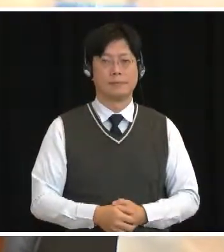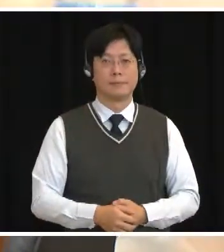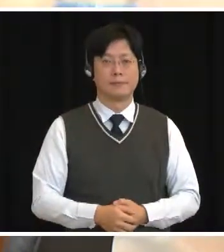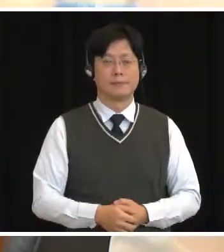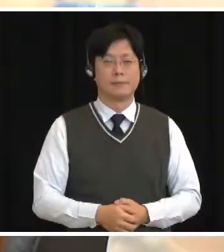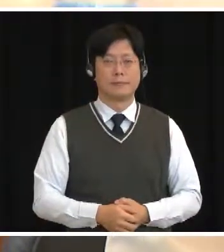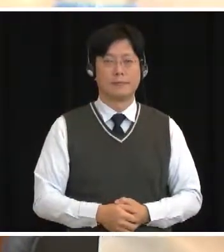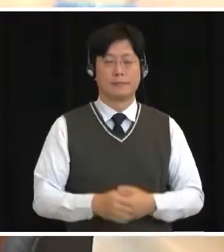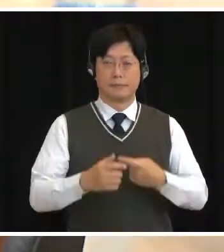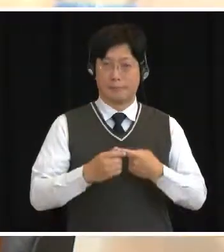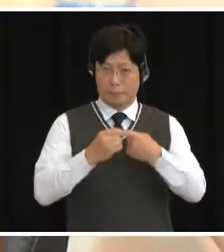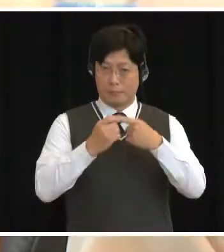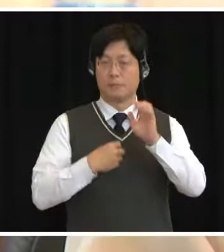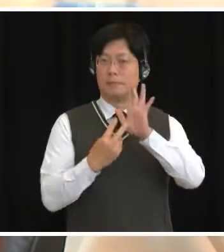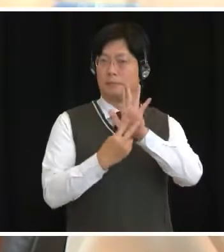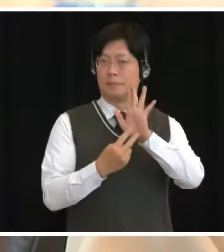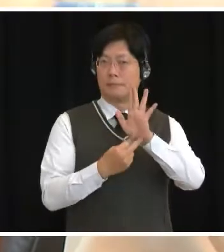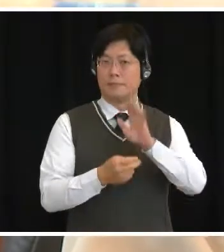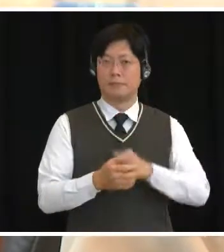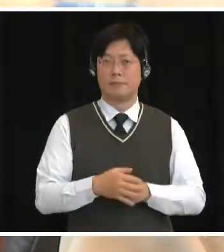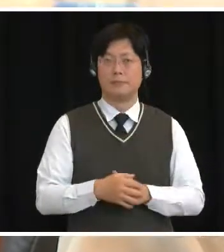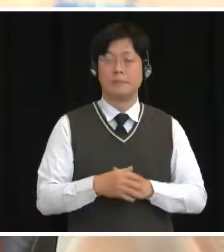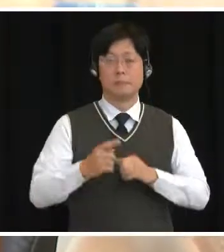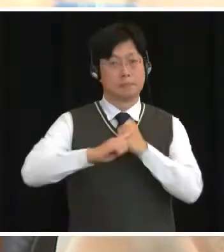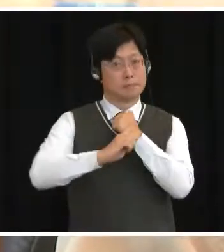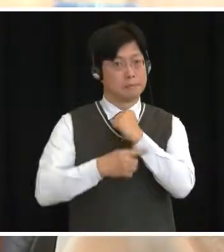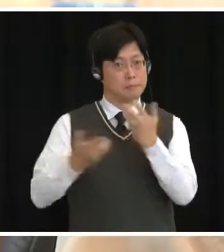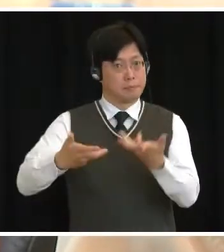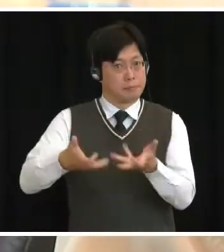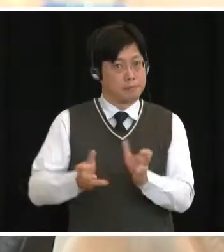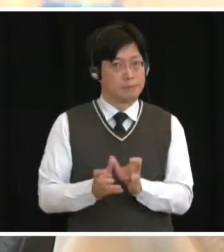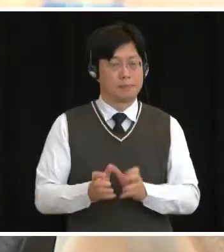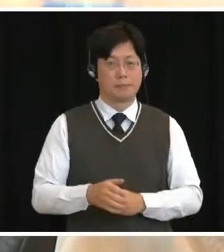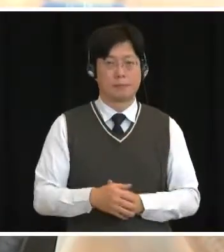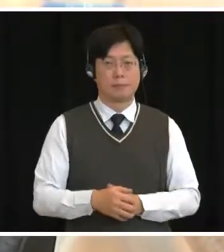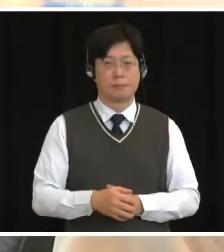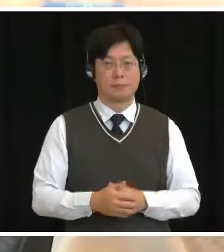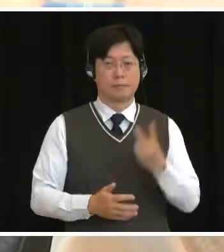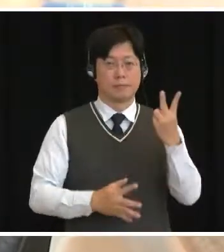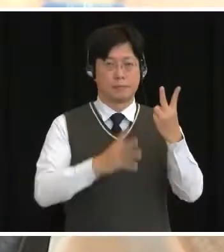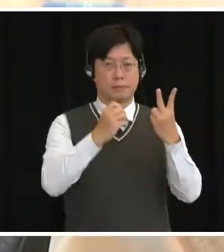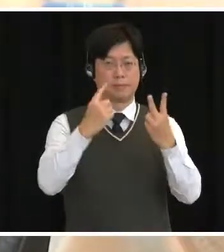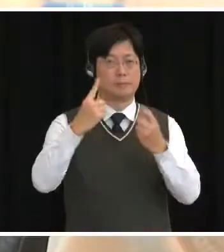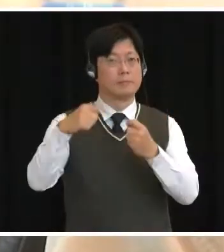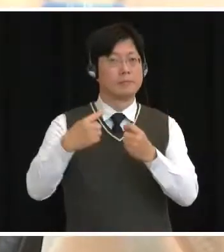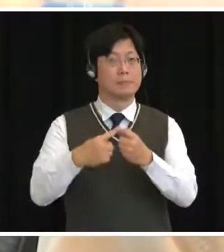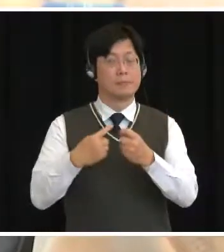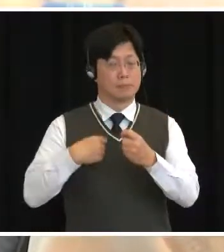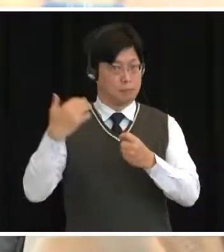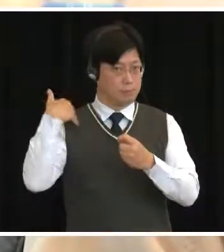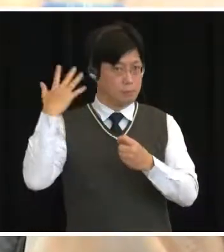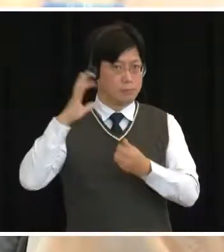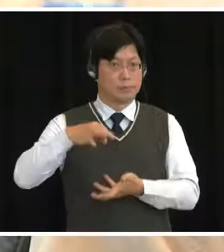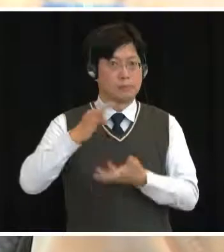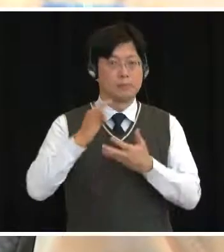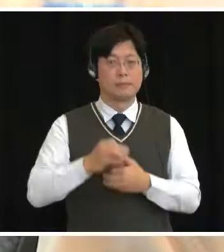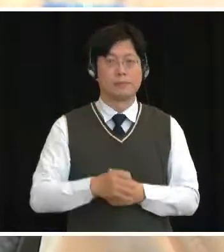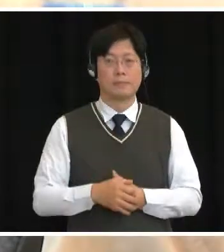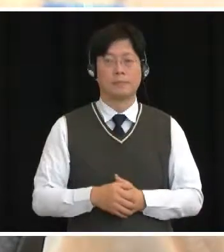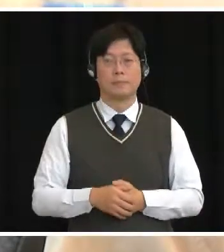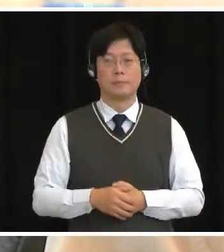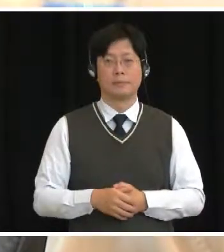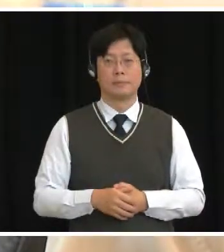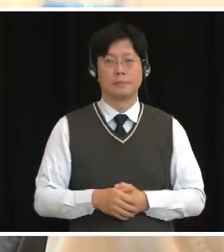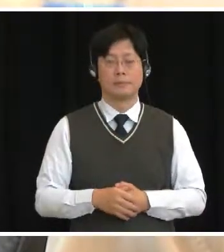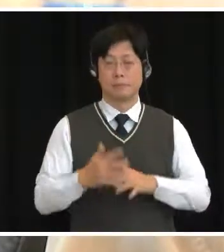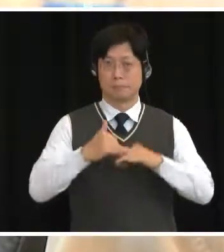in our civil code and the differences between men and women, in